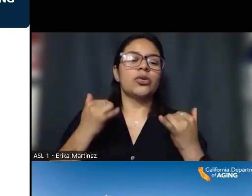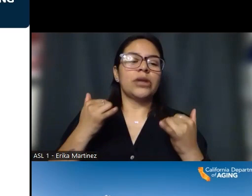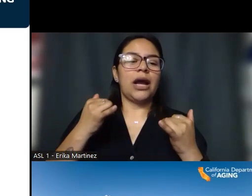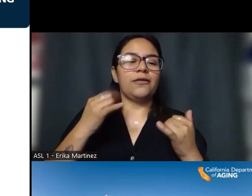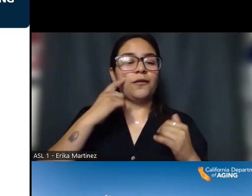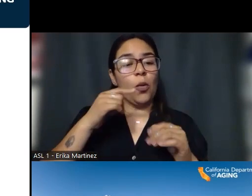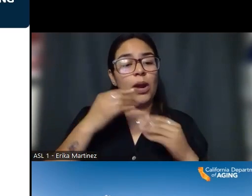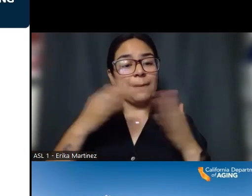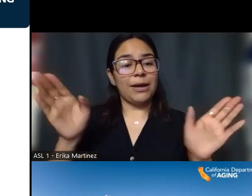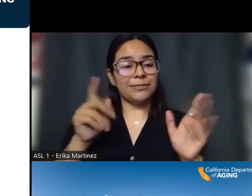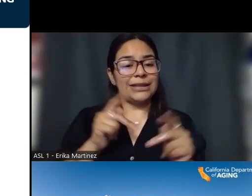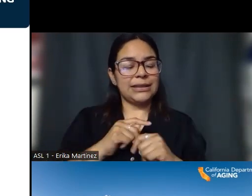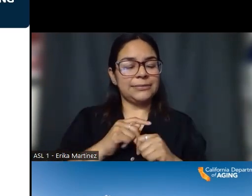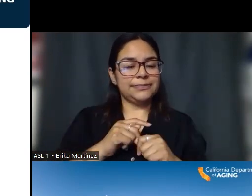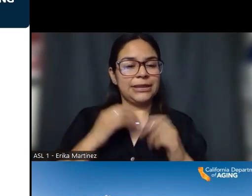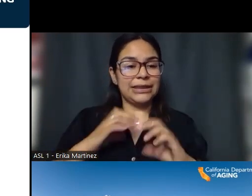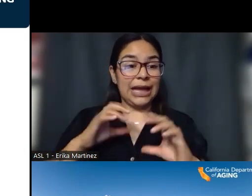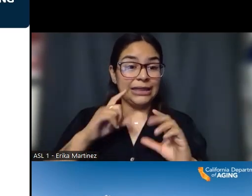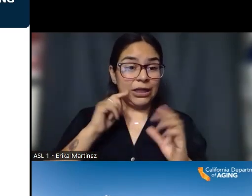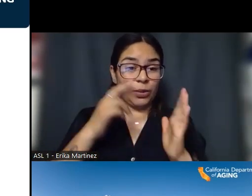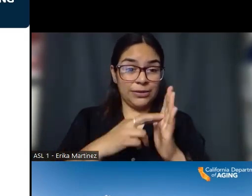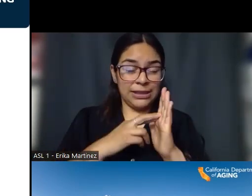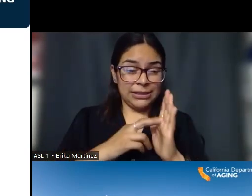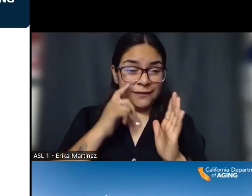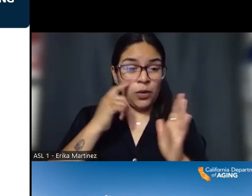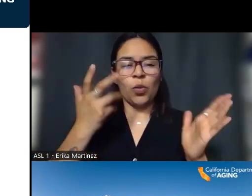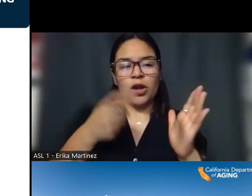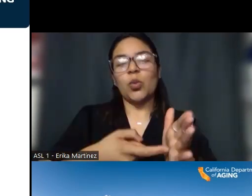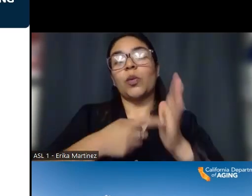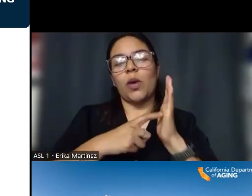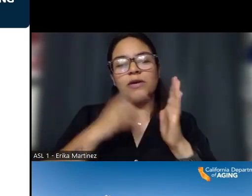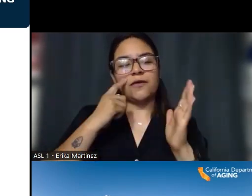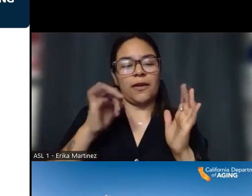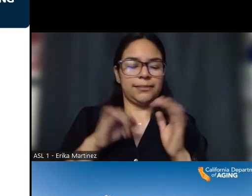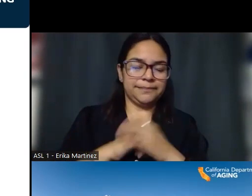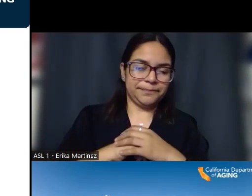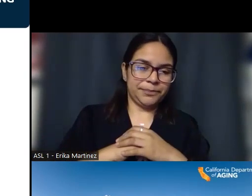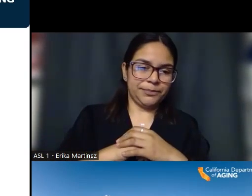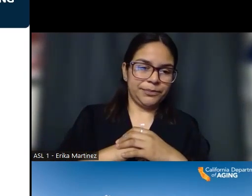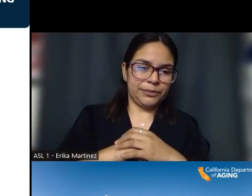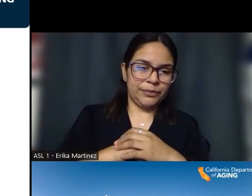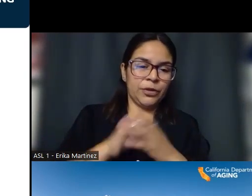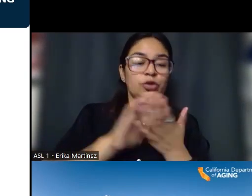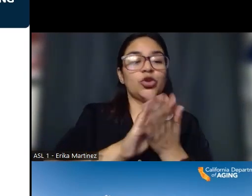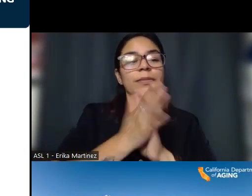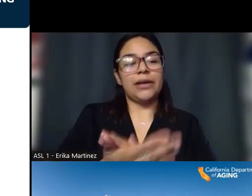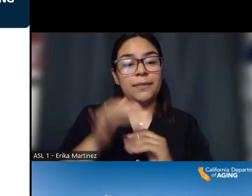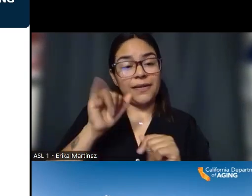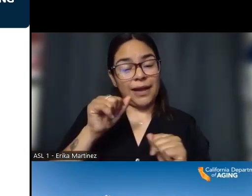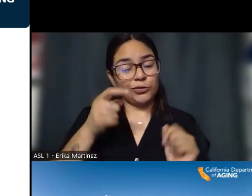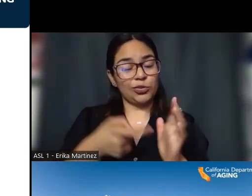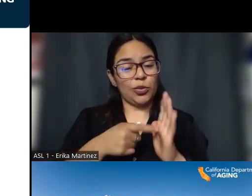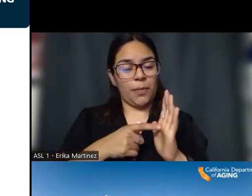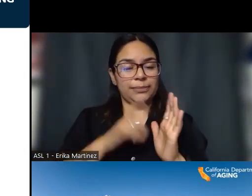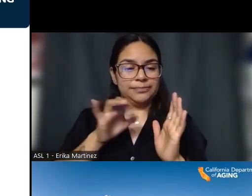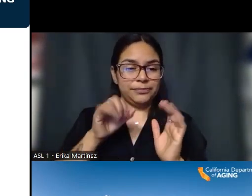representative. Next slide. So the eligibility to be a public patient representative, you do have to have